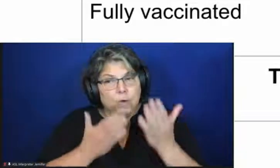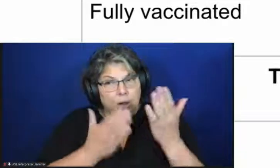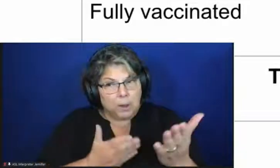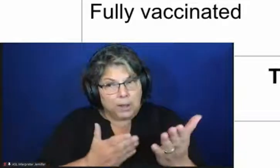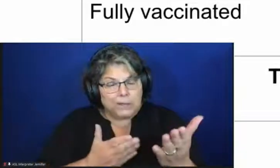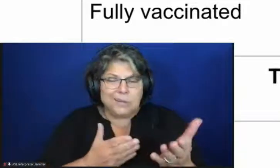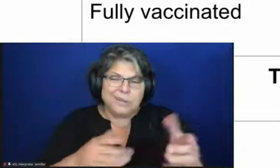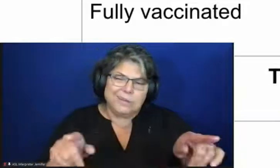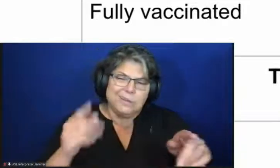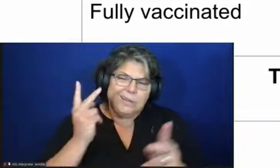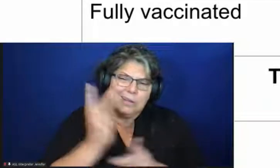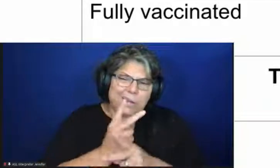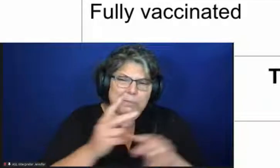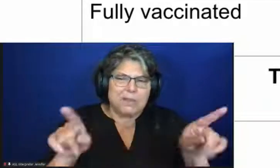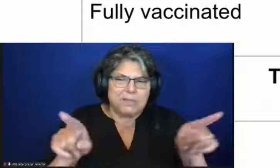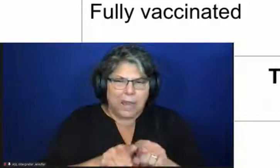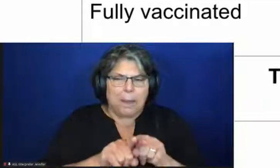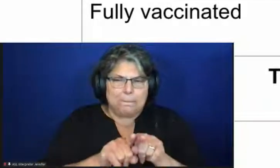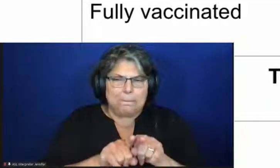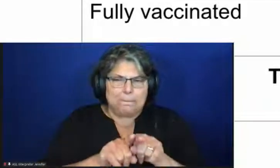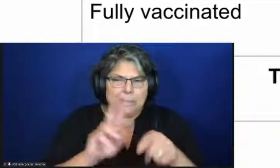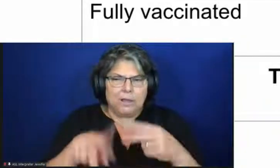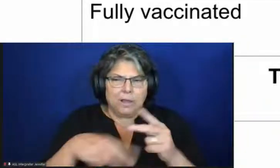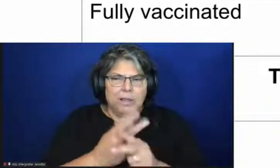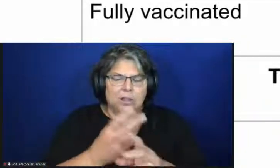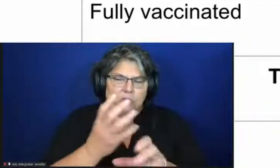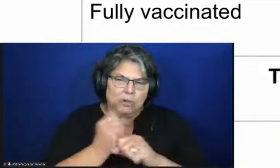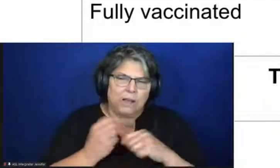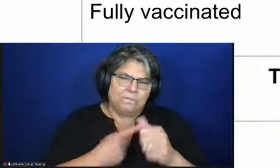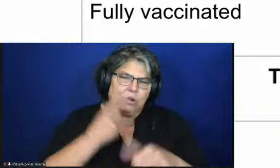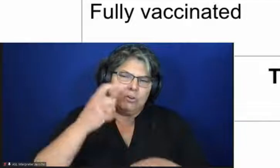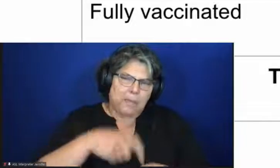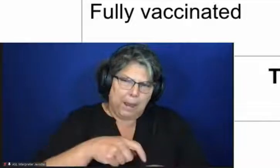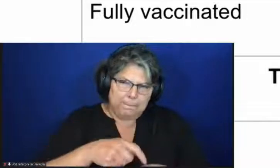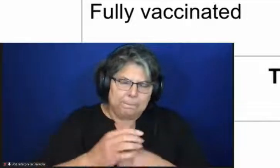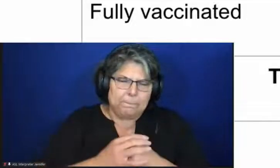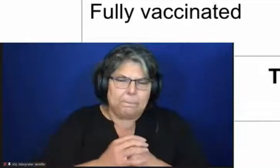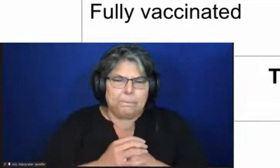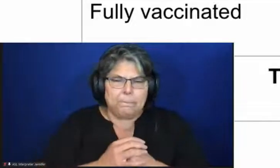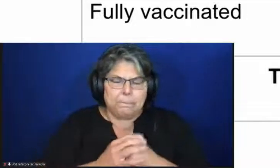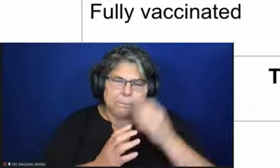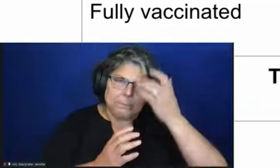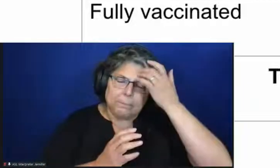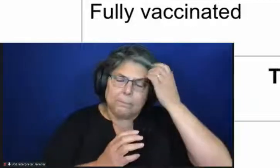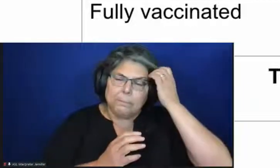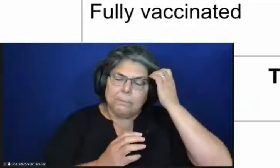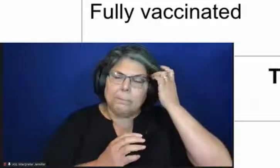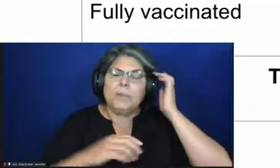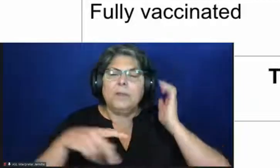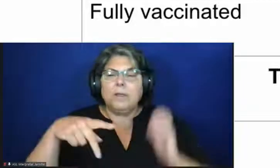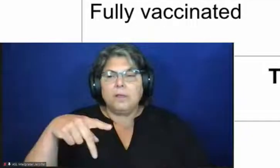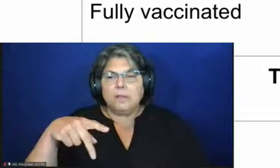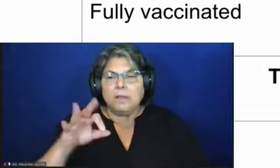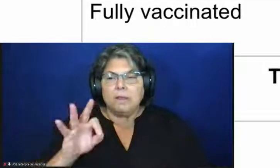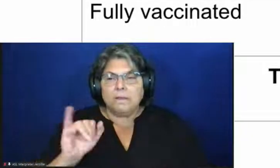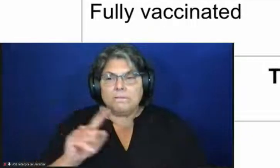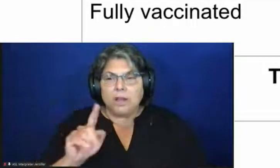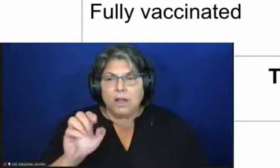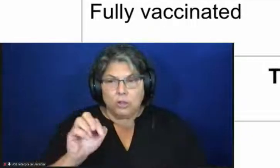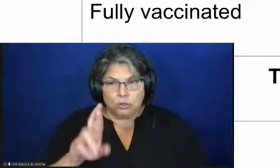same brand as the ones that were done for the primary series. The Pfizer vaccines